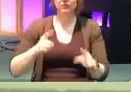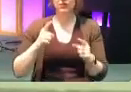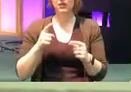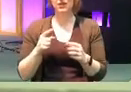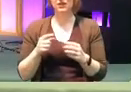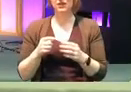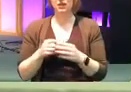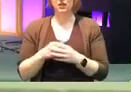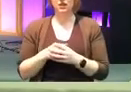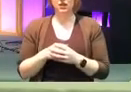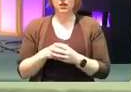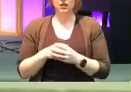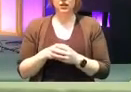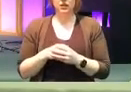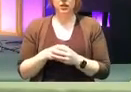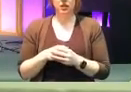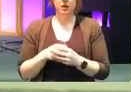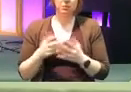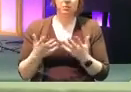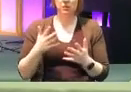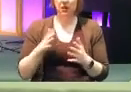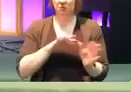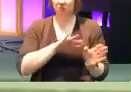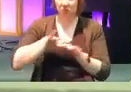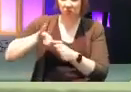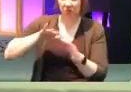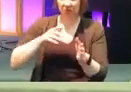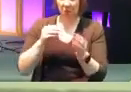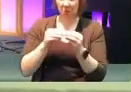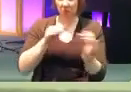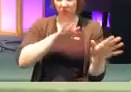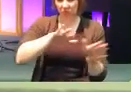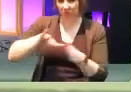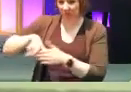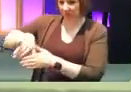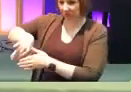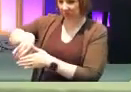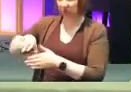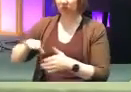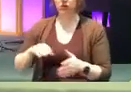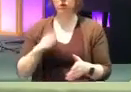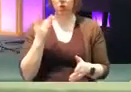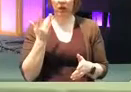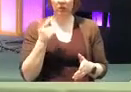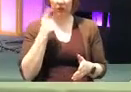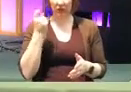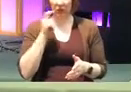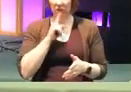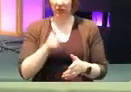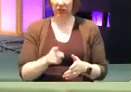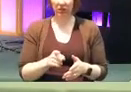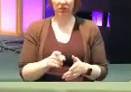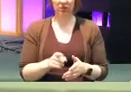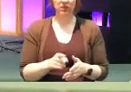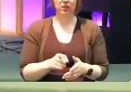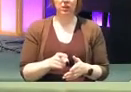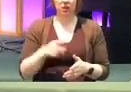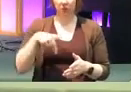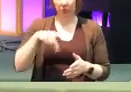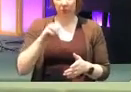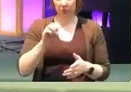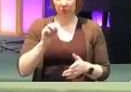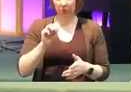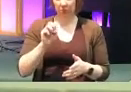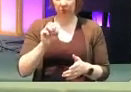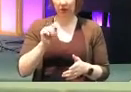of marginalized, maybe kind of pushed to the side a little bit. Because the reality is that